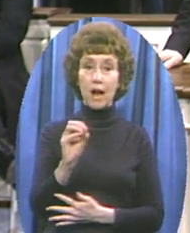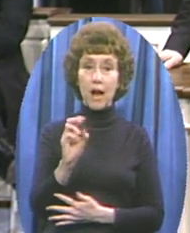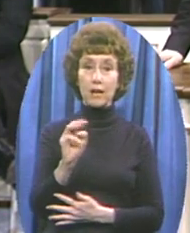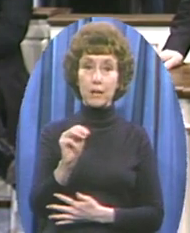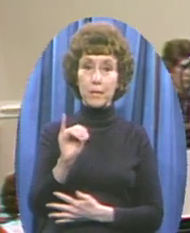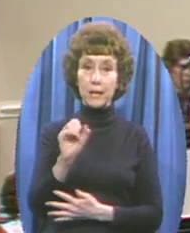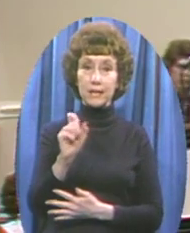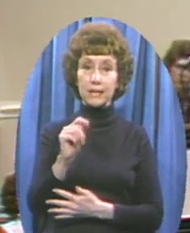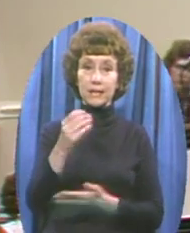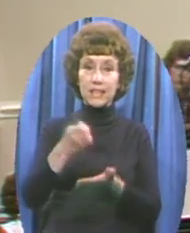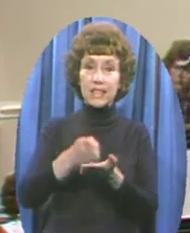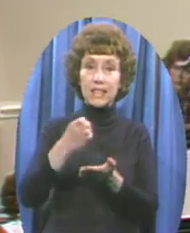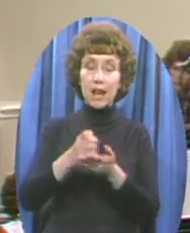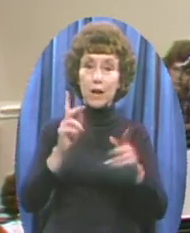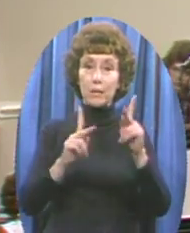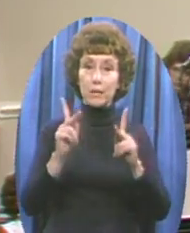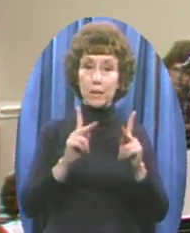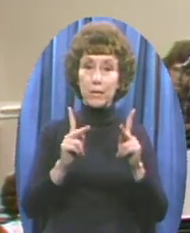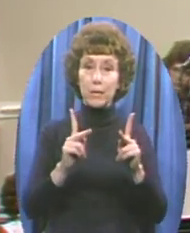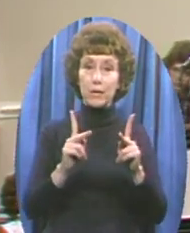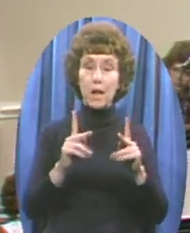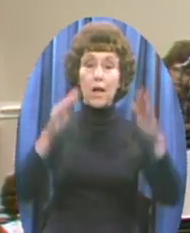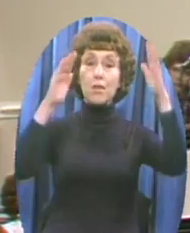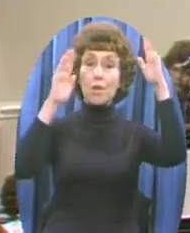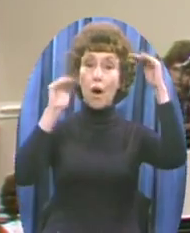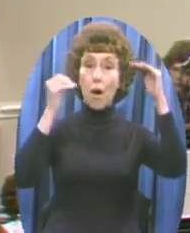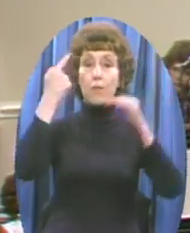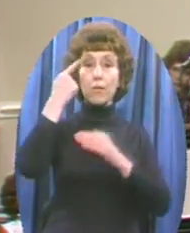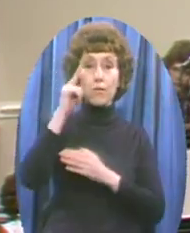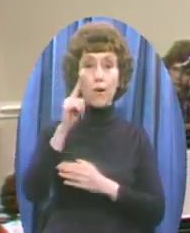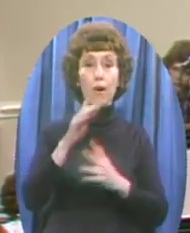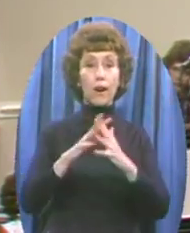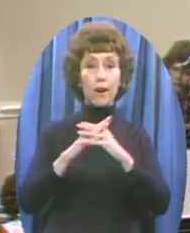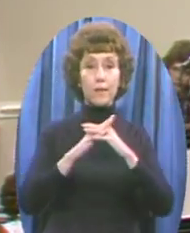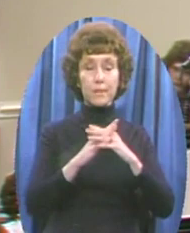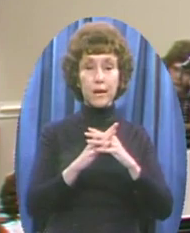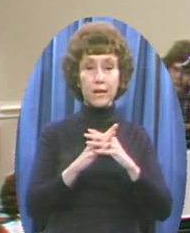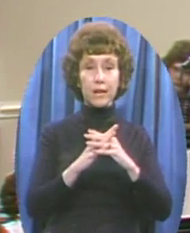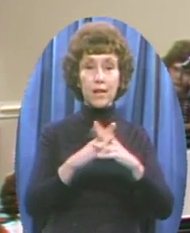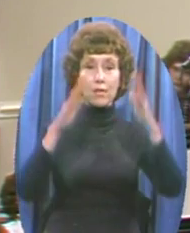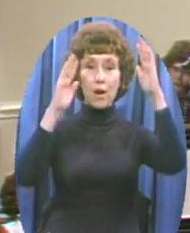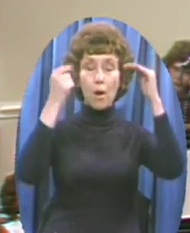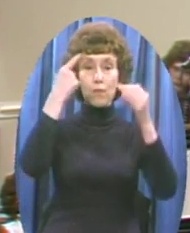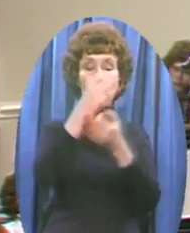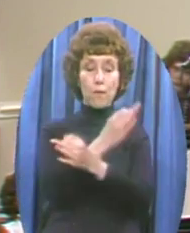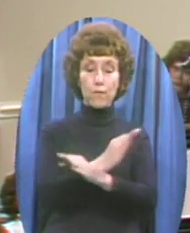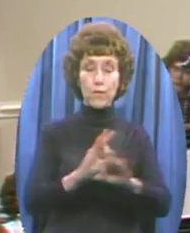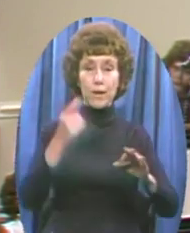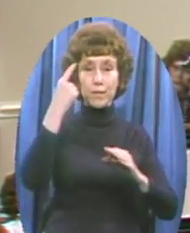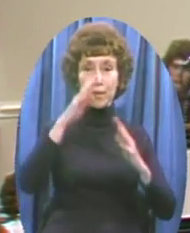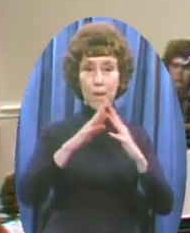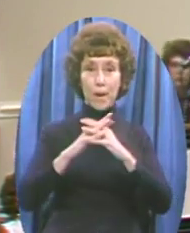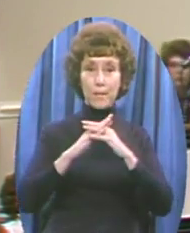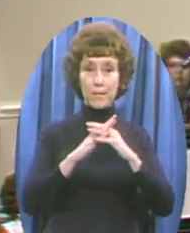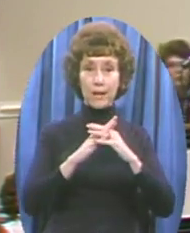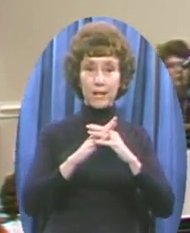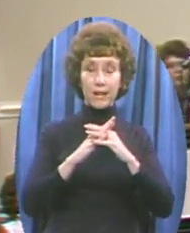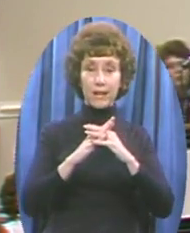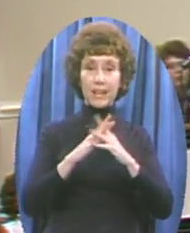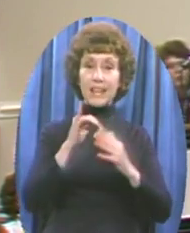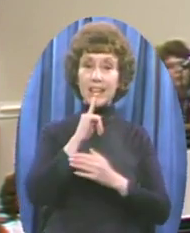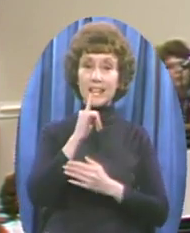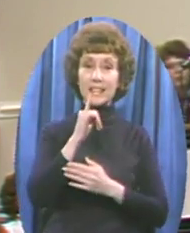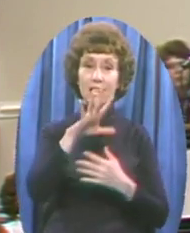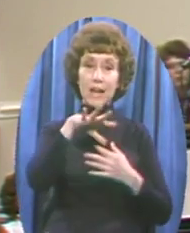energy. The hope for America, the only hope for America and for the free world, for that matter, is a spiritual